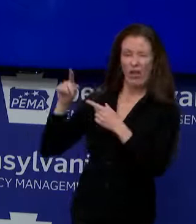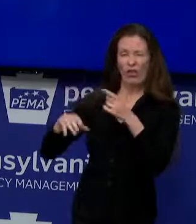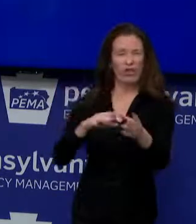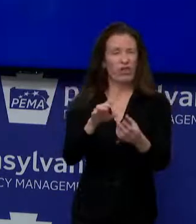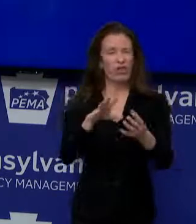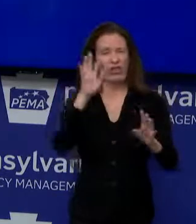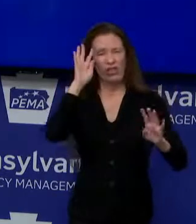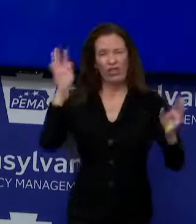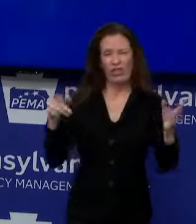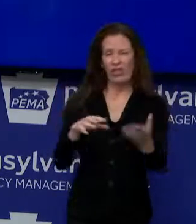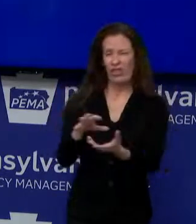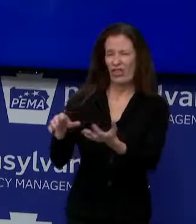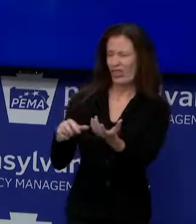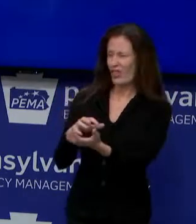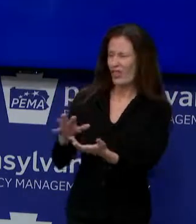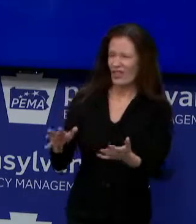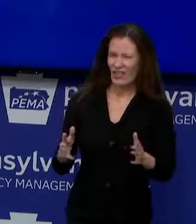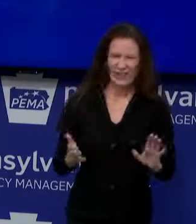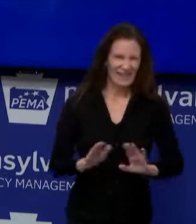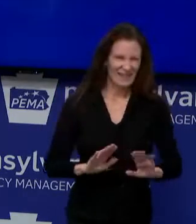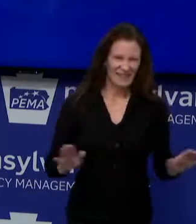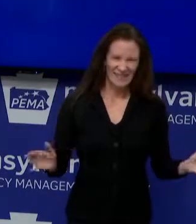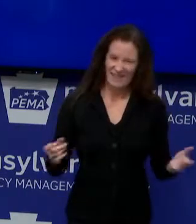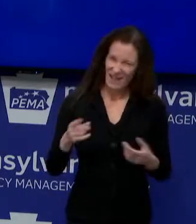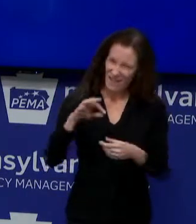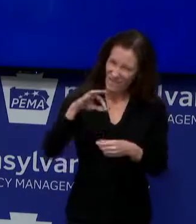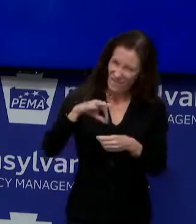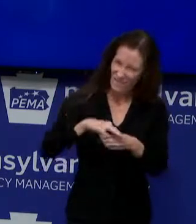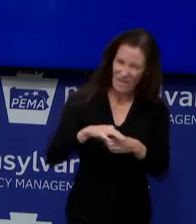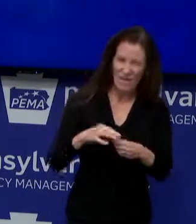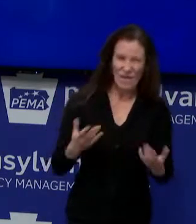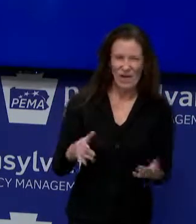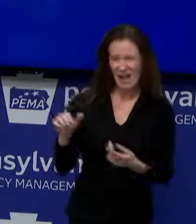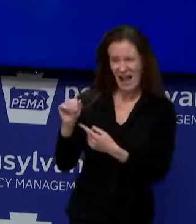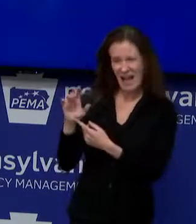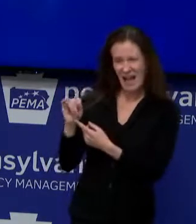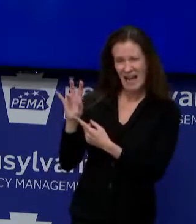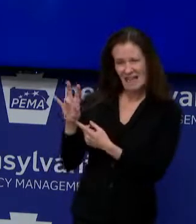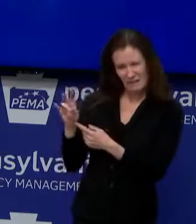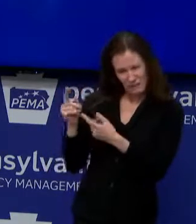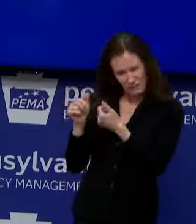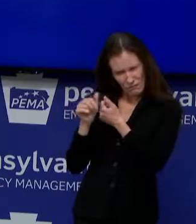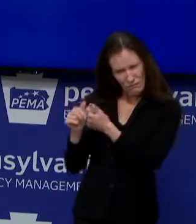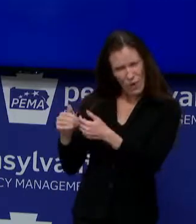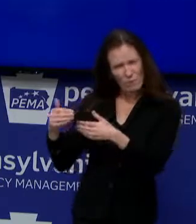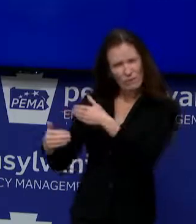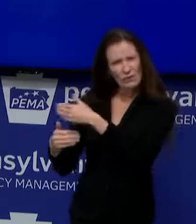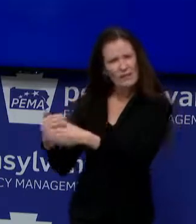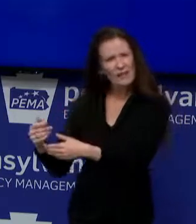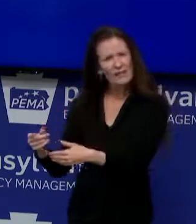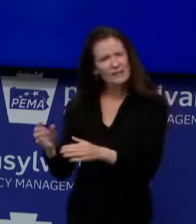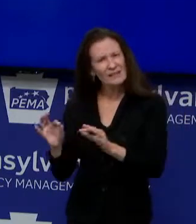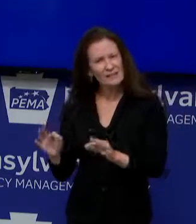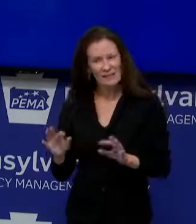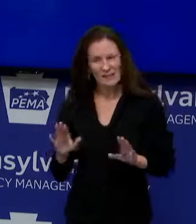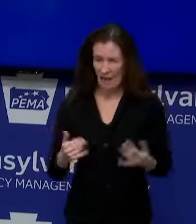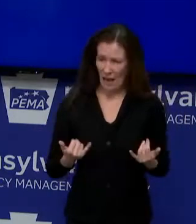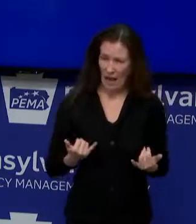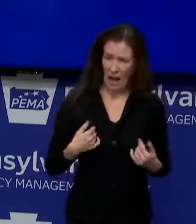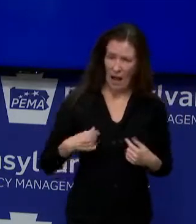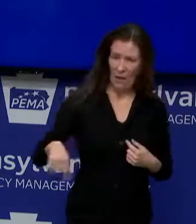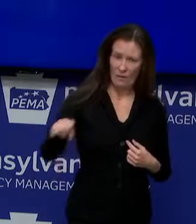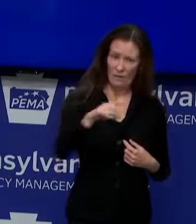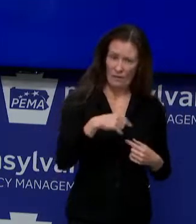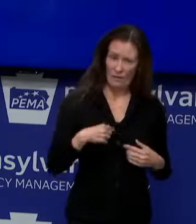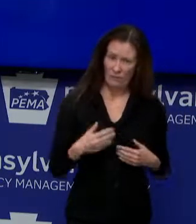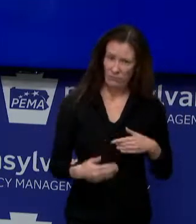process better, which is what Act 77 tried to do. I don't know how what we're doing now, which is destructive to the democratic